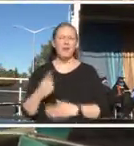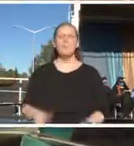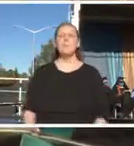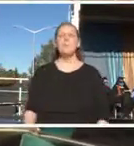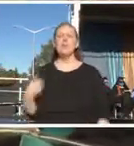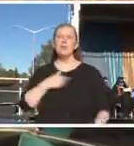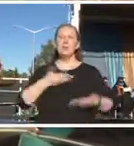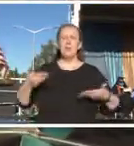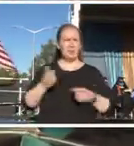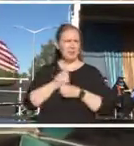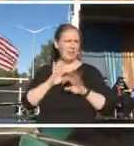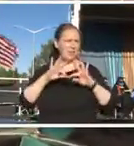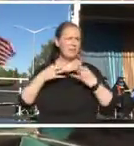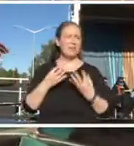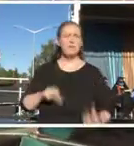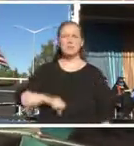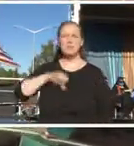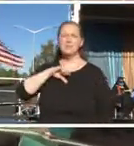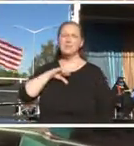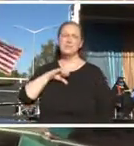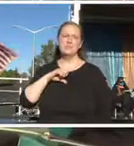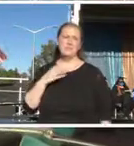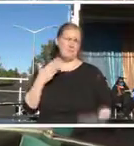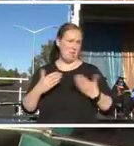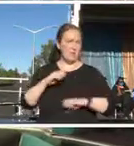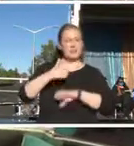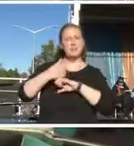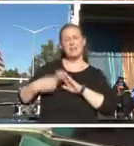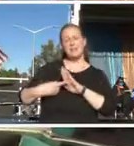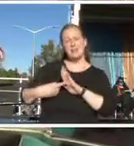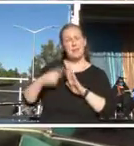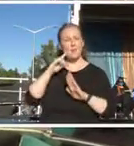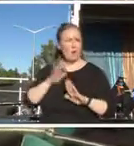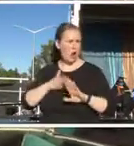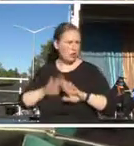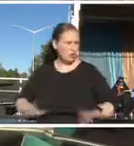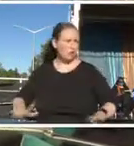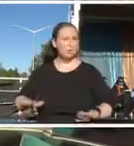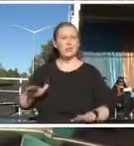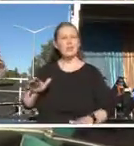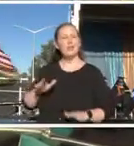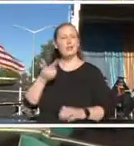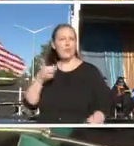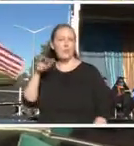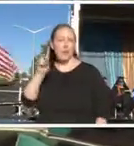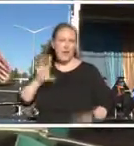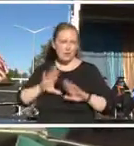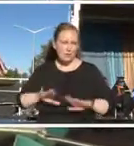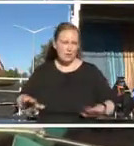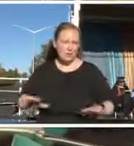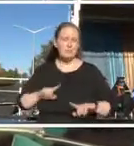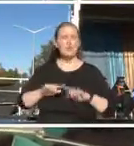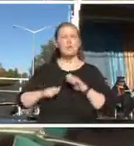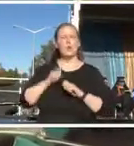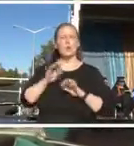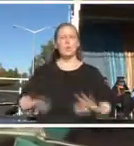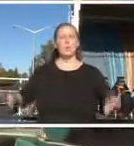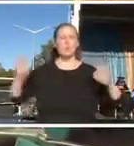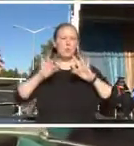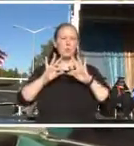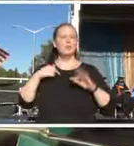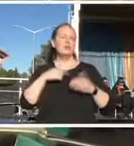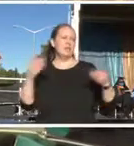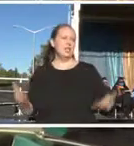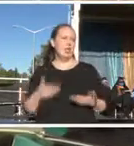make our families proud, maybe set an example for our children and grandchildren, but most importantly, we're here